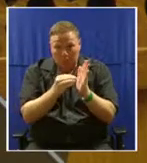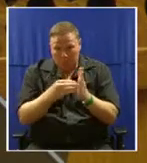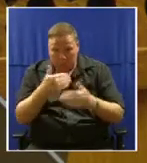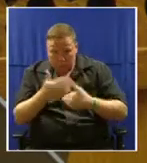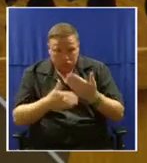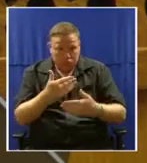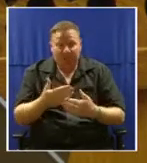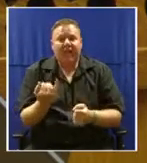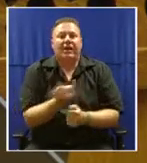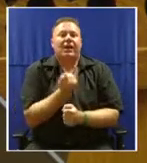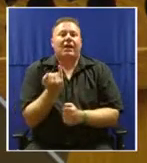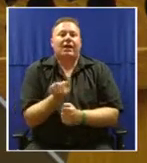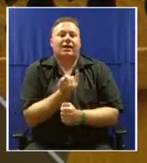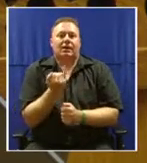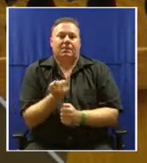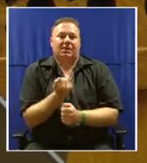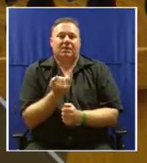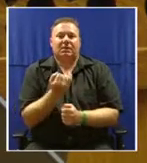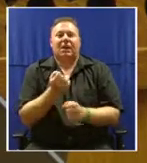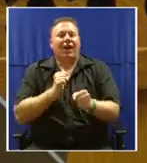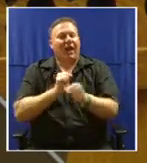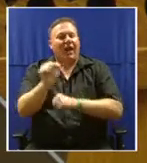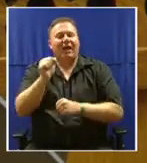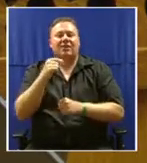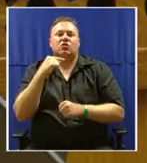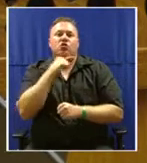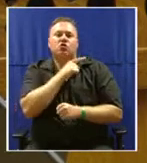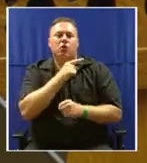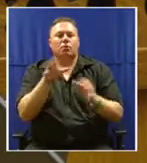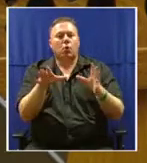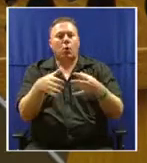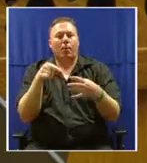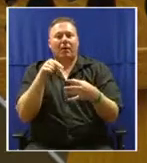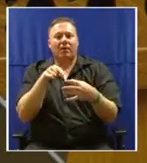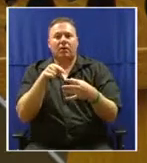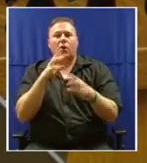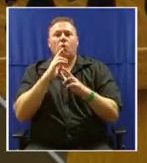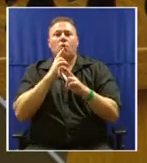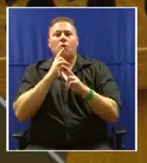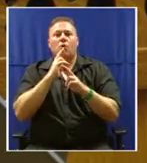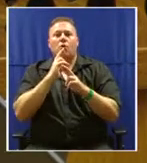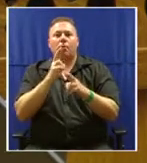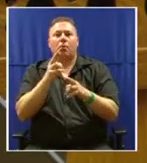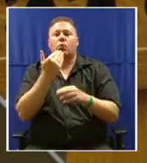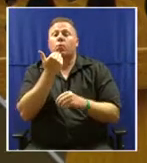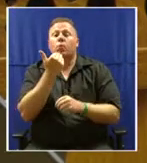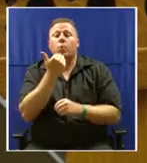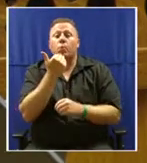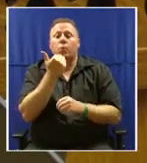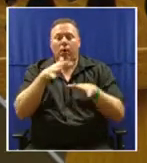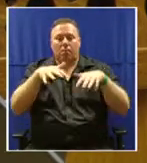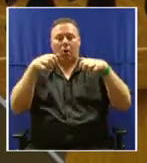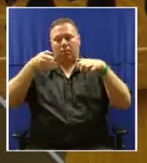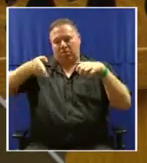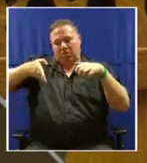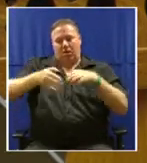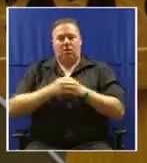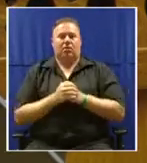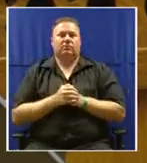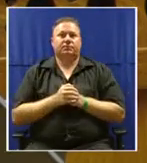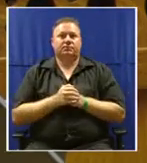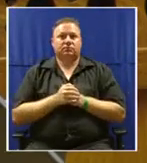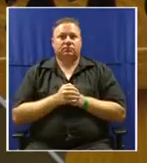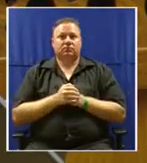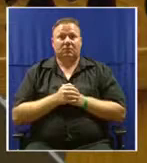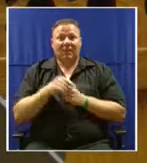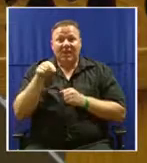independent statutory and anti-corruption body that will report to this parliament. To